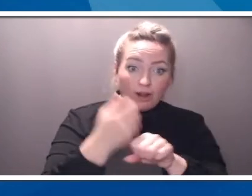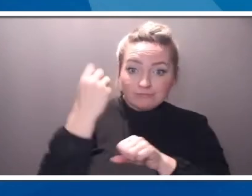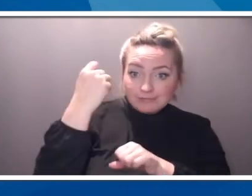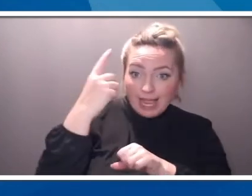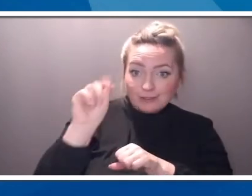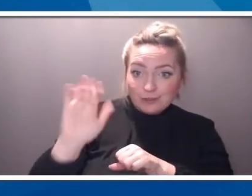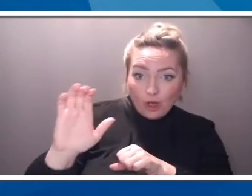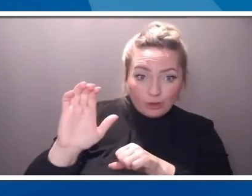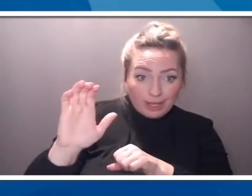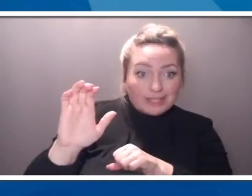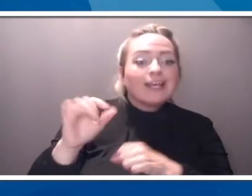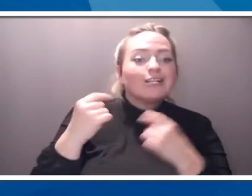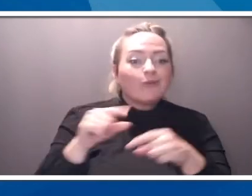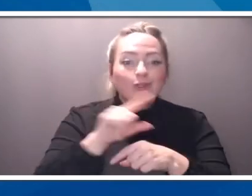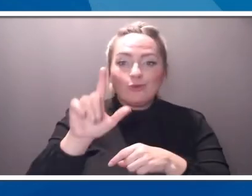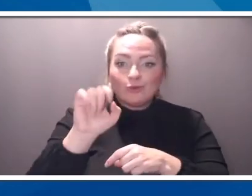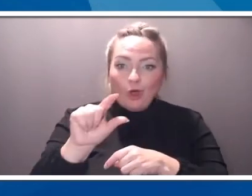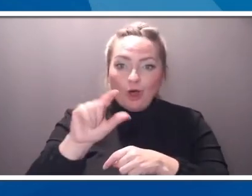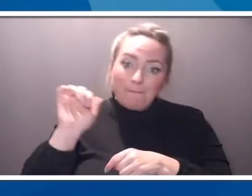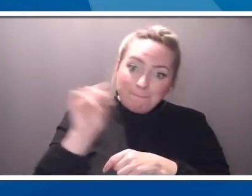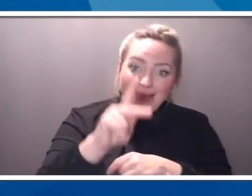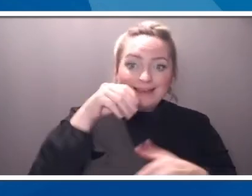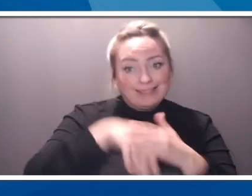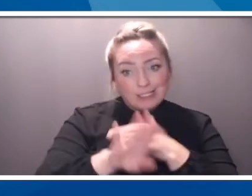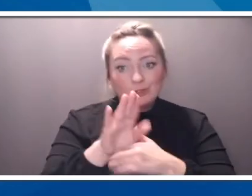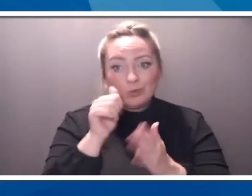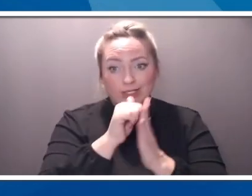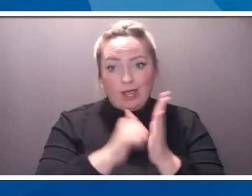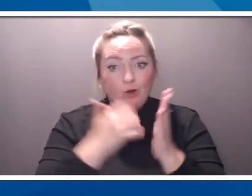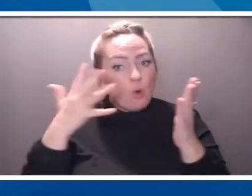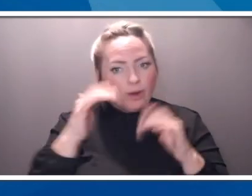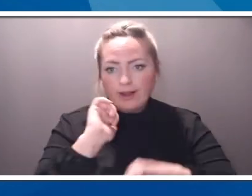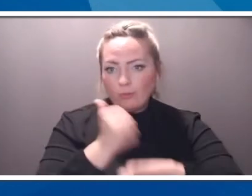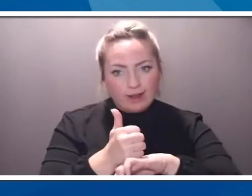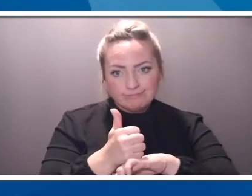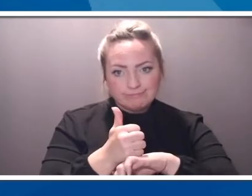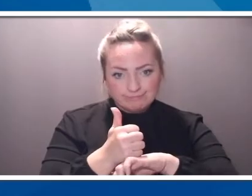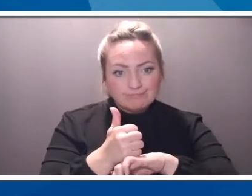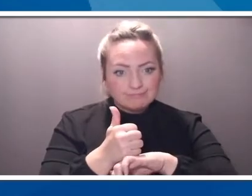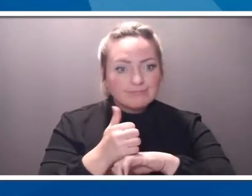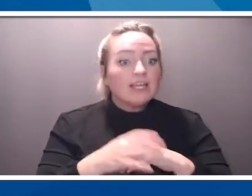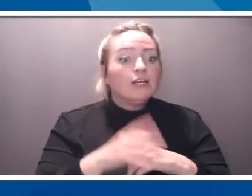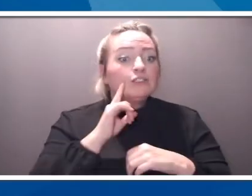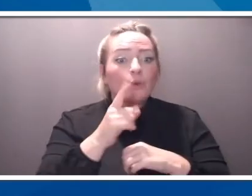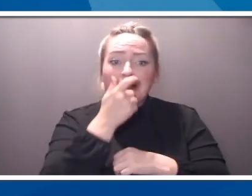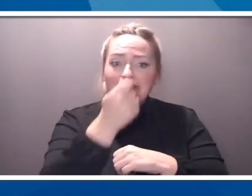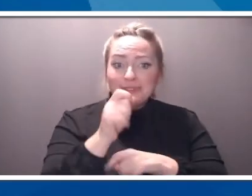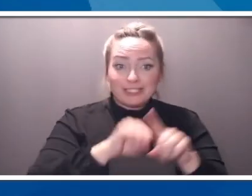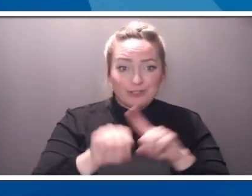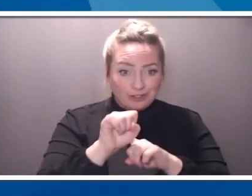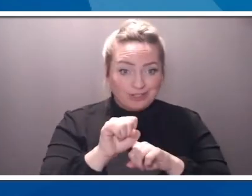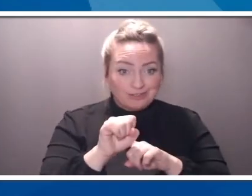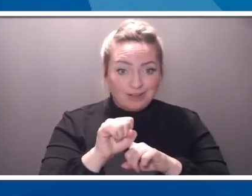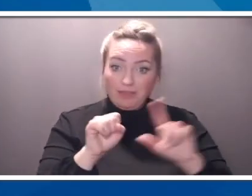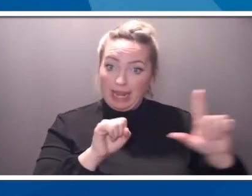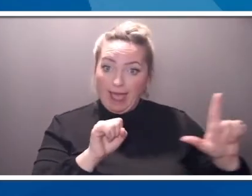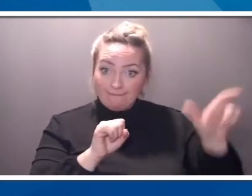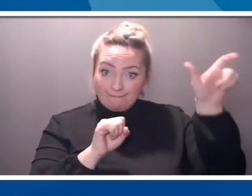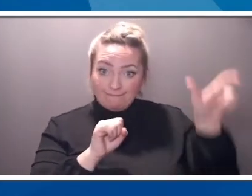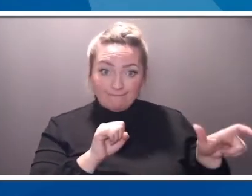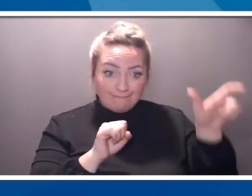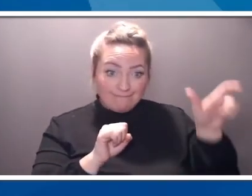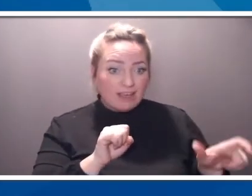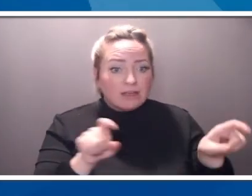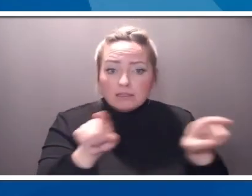it, according to the understanding document, it's when you log back into an account that you already created. So we got an interesting